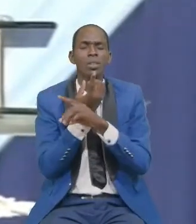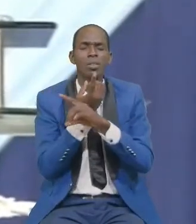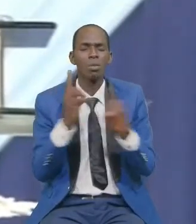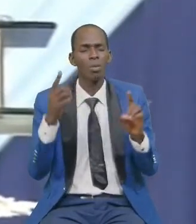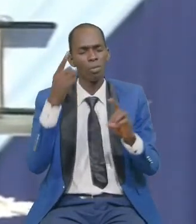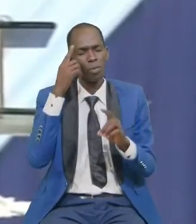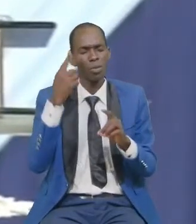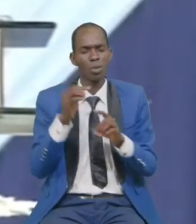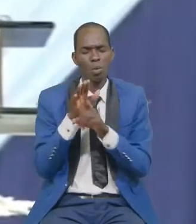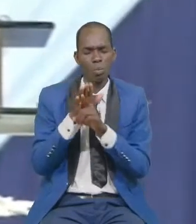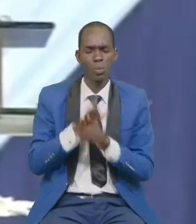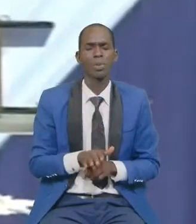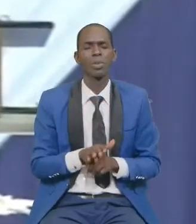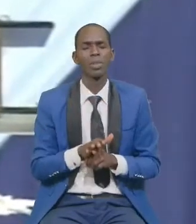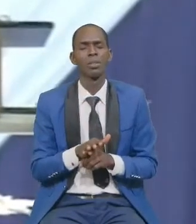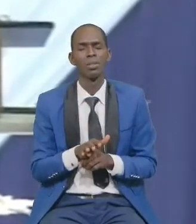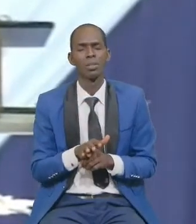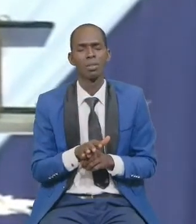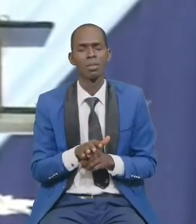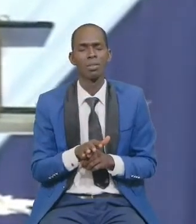Deliverance for the oppressed.